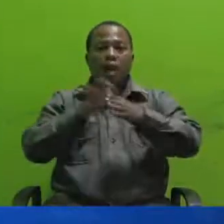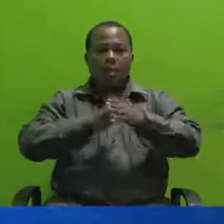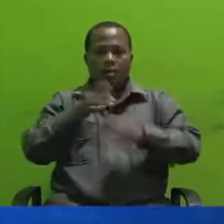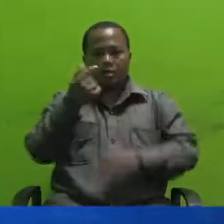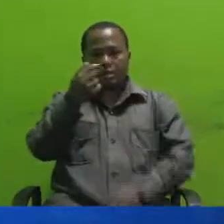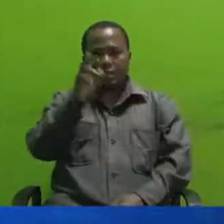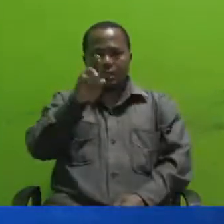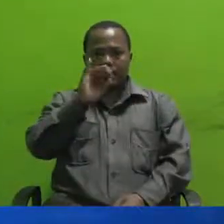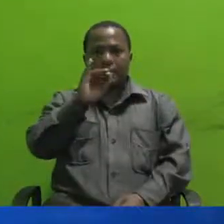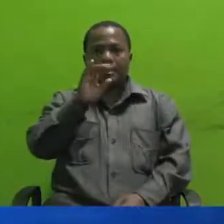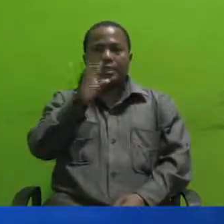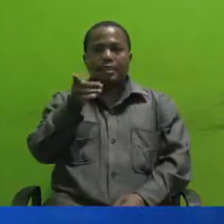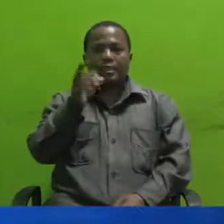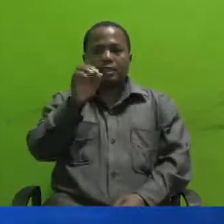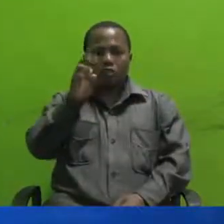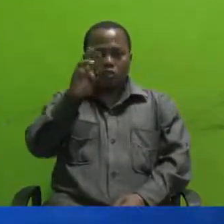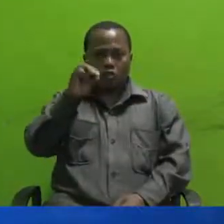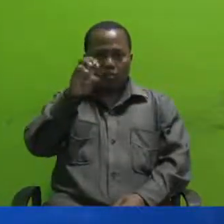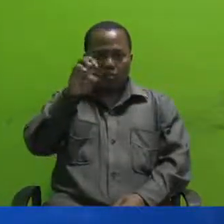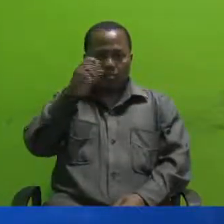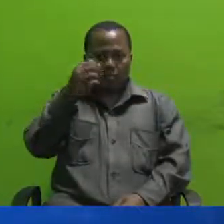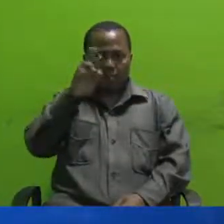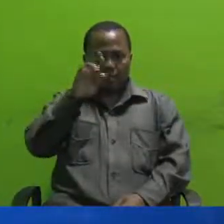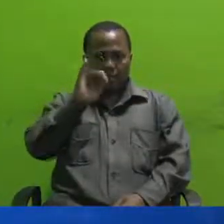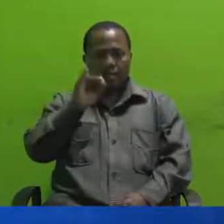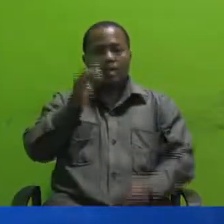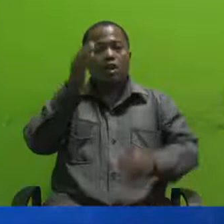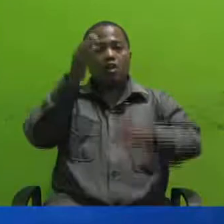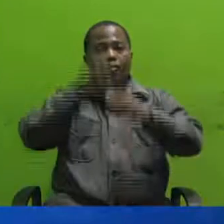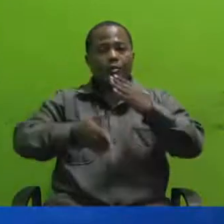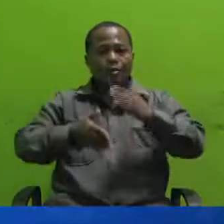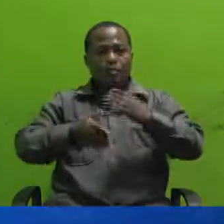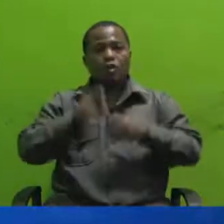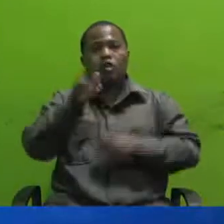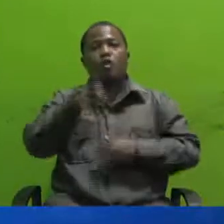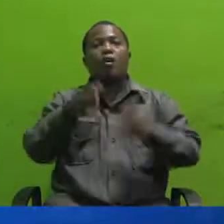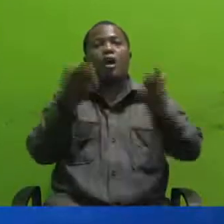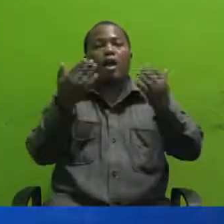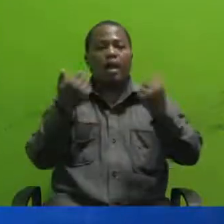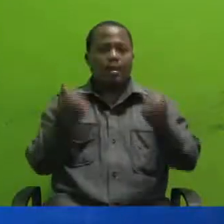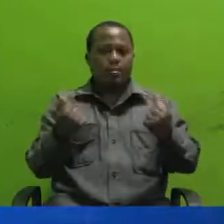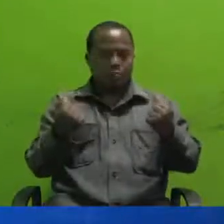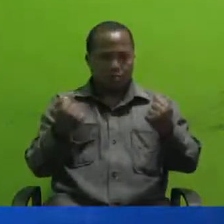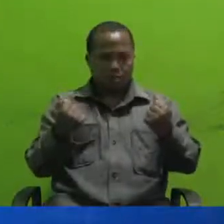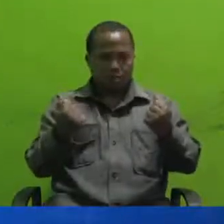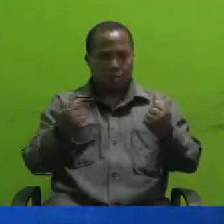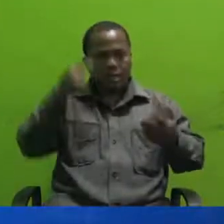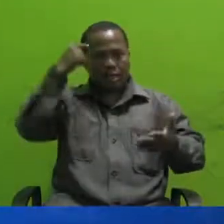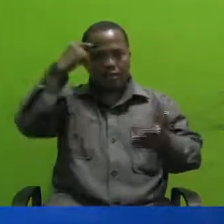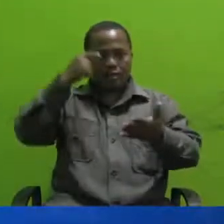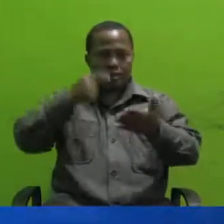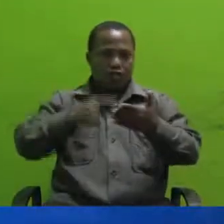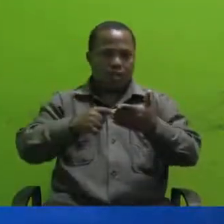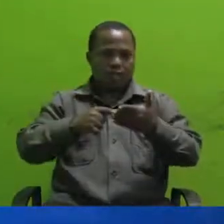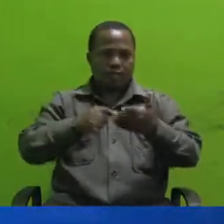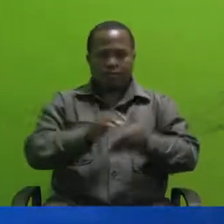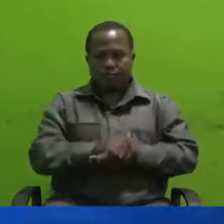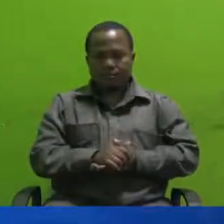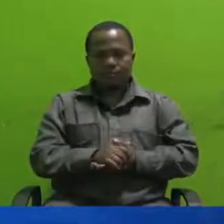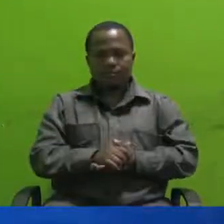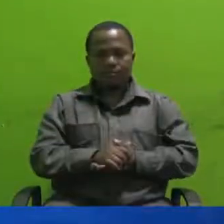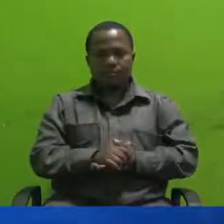about trigonometry. So, at the end of this lesson, you will be able to define